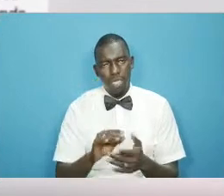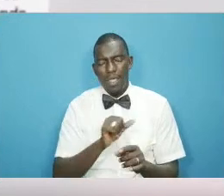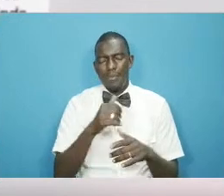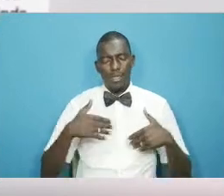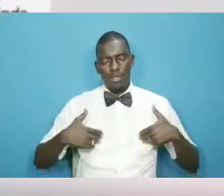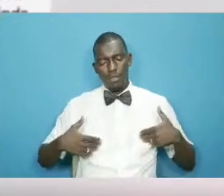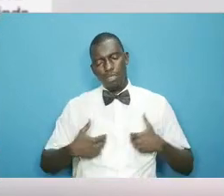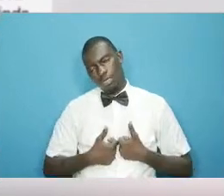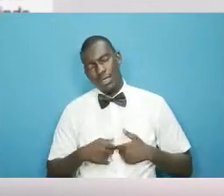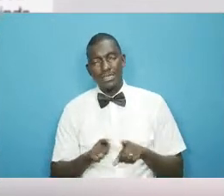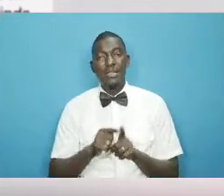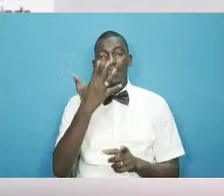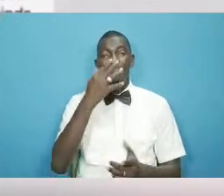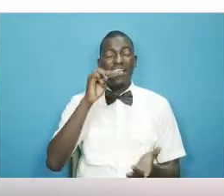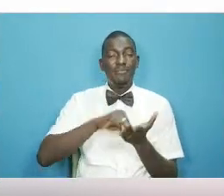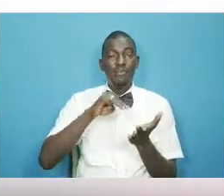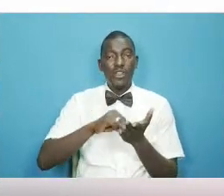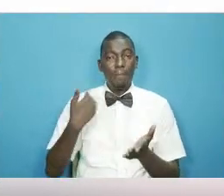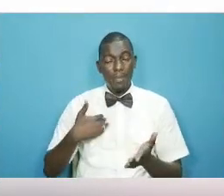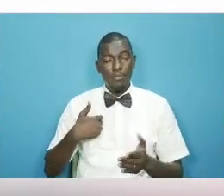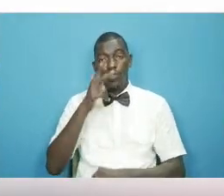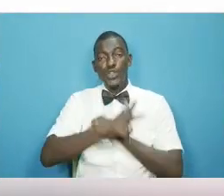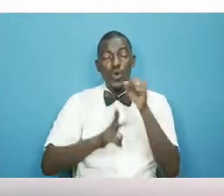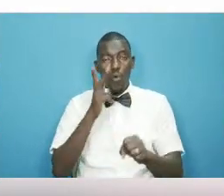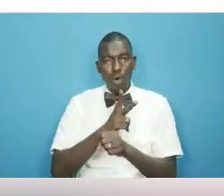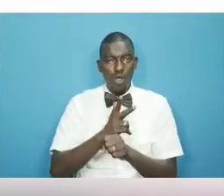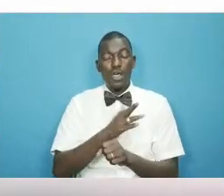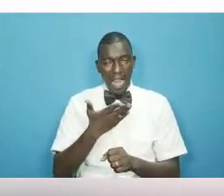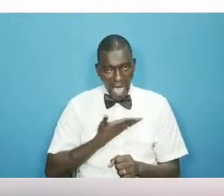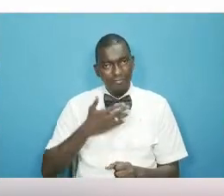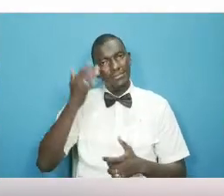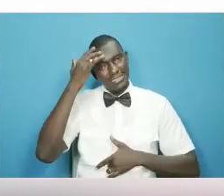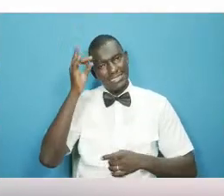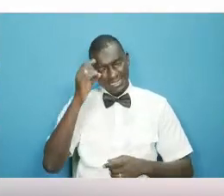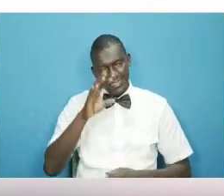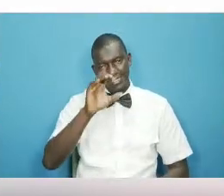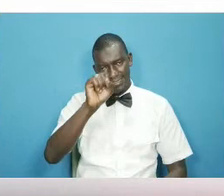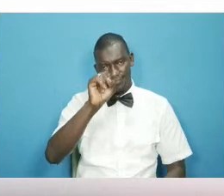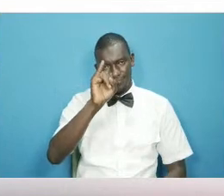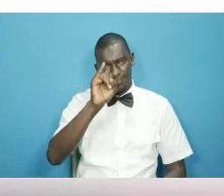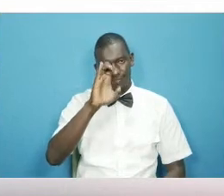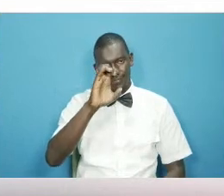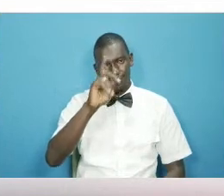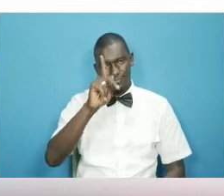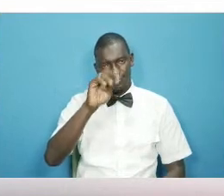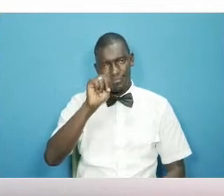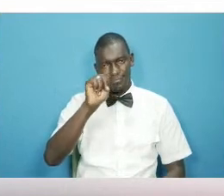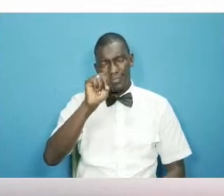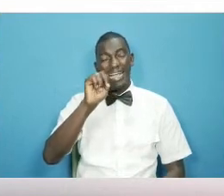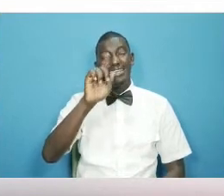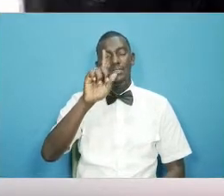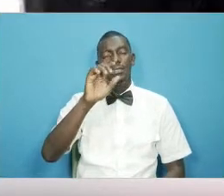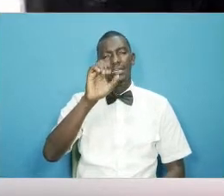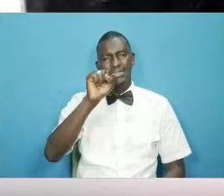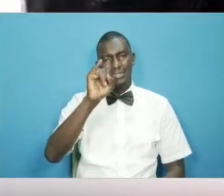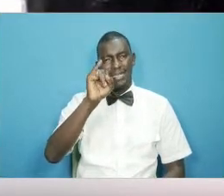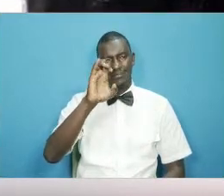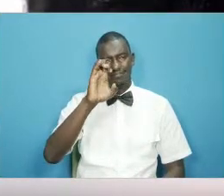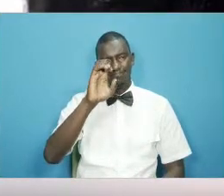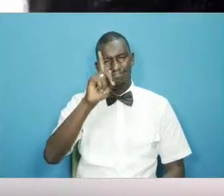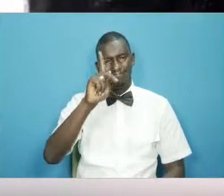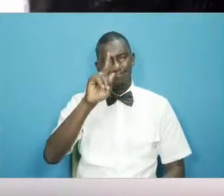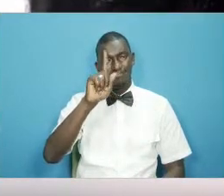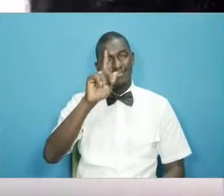Approximately 5 million people worldwide are thought to have the condition. About 80% of sickle cell disease cases are believed to occur in